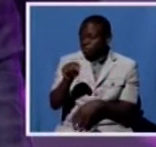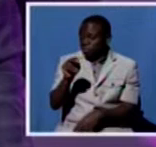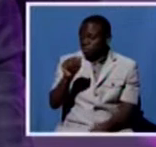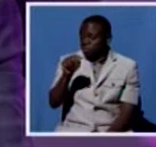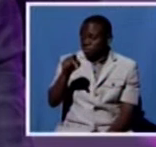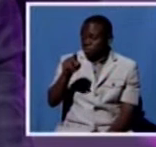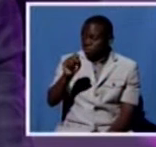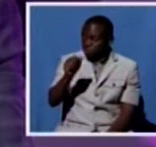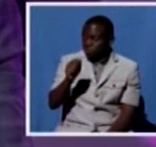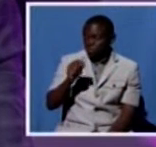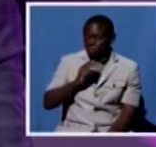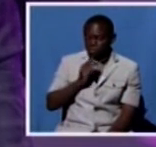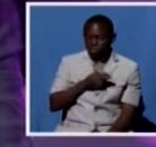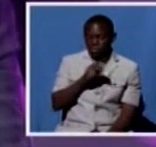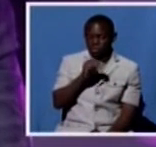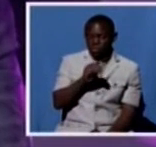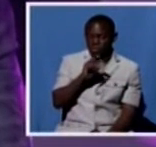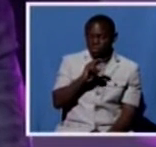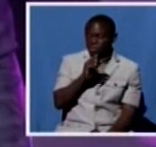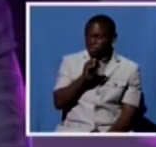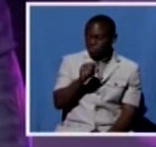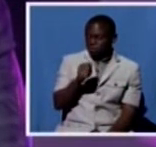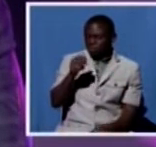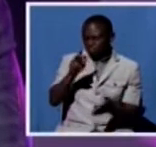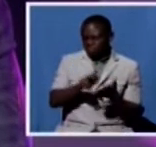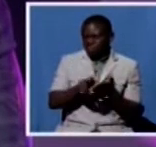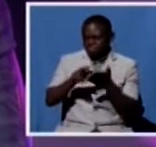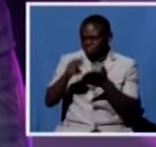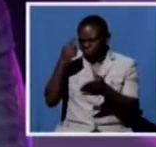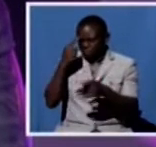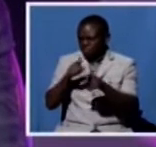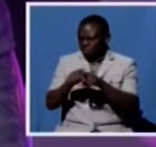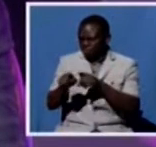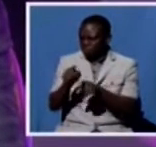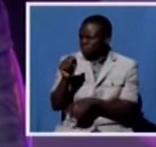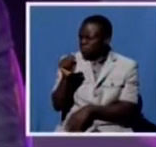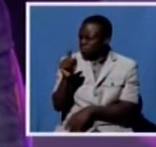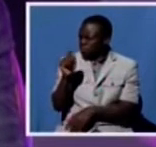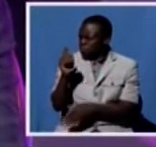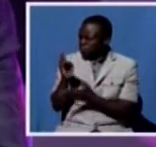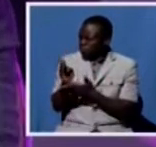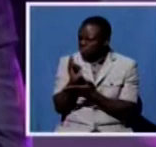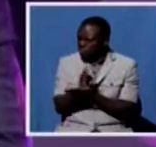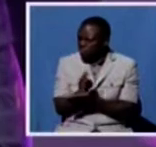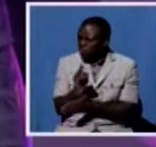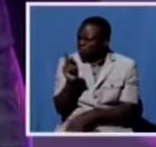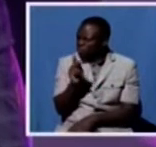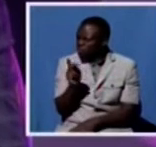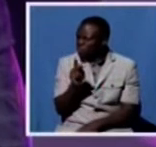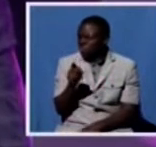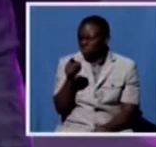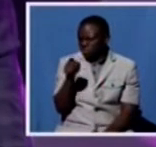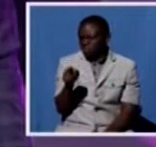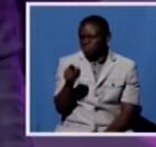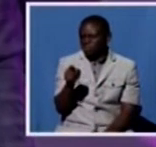we signed a 2.12 billion kwacha from NAPSA. For the first time in the history of the NRFA, we got into that